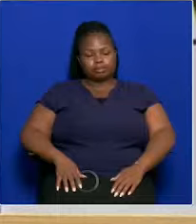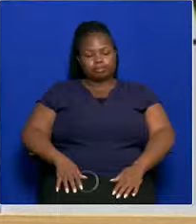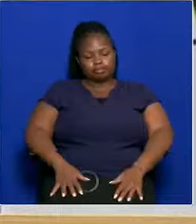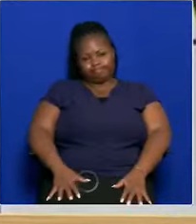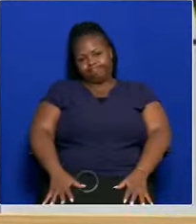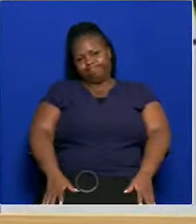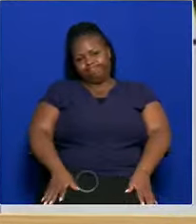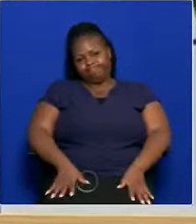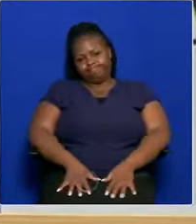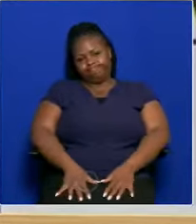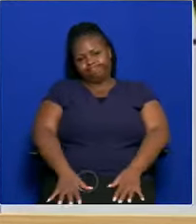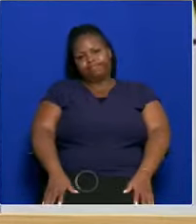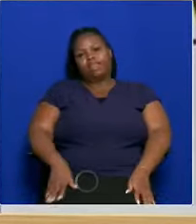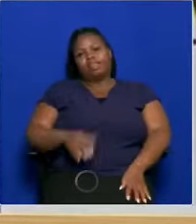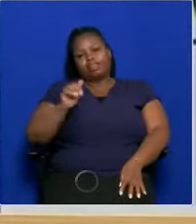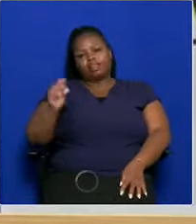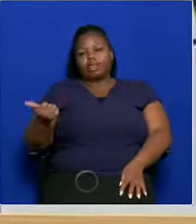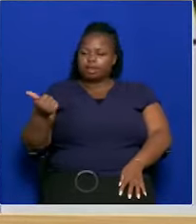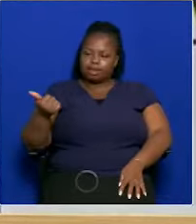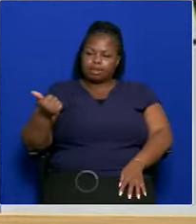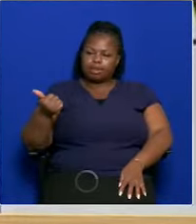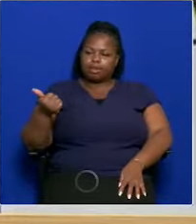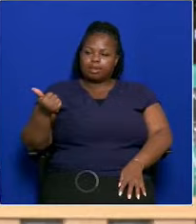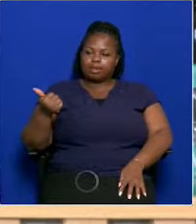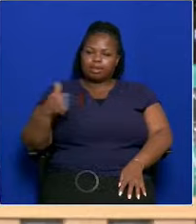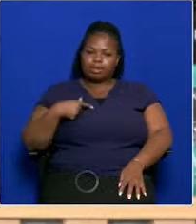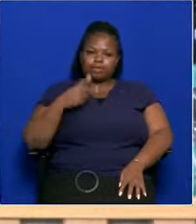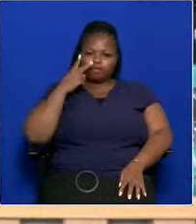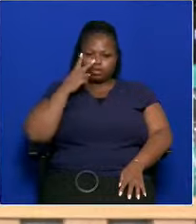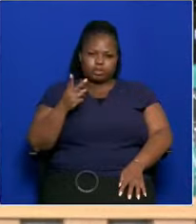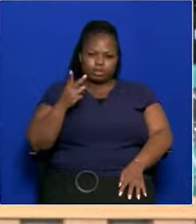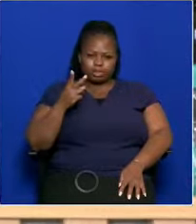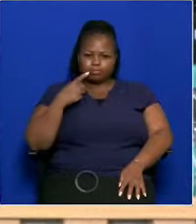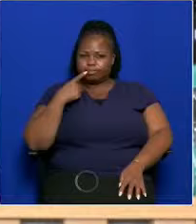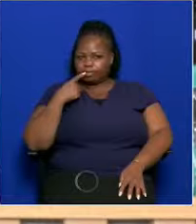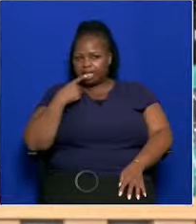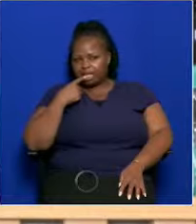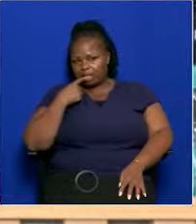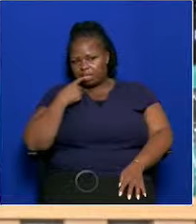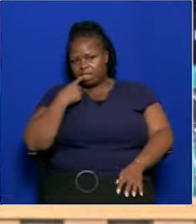And then if you go to page...